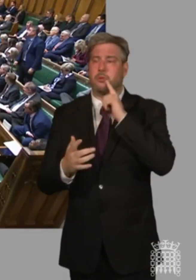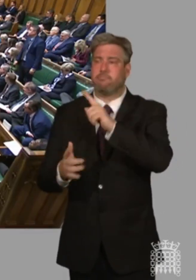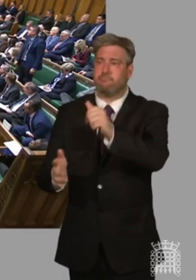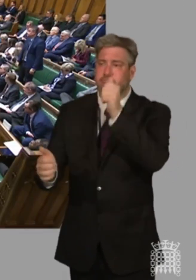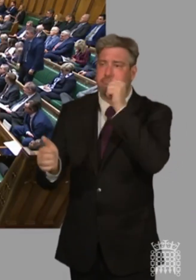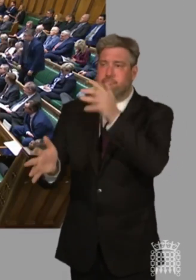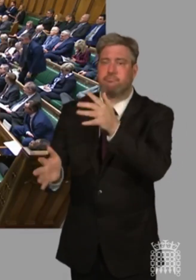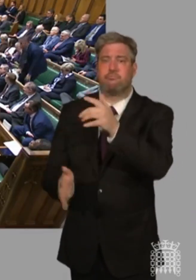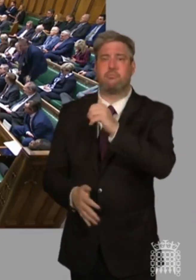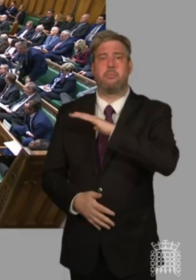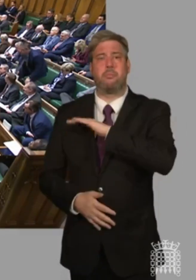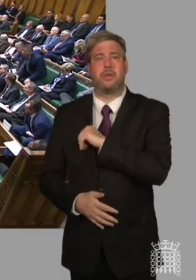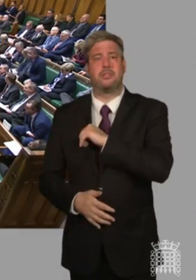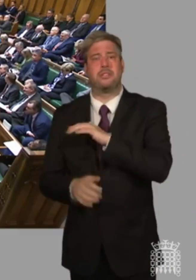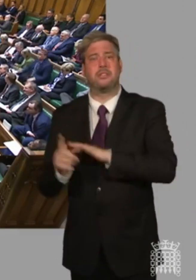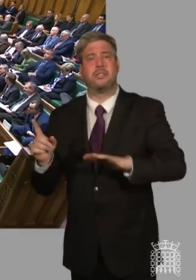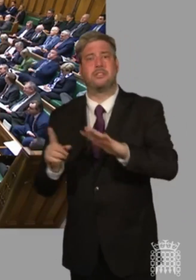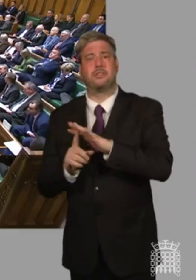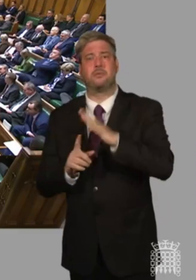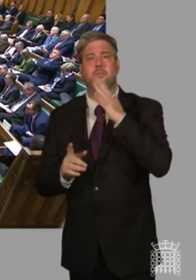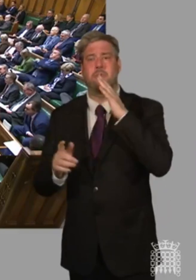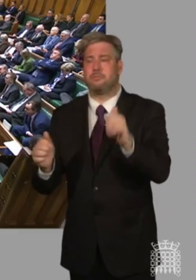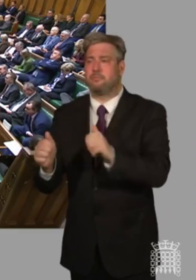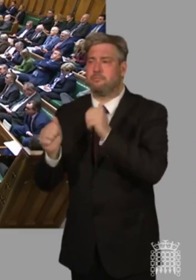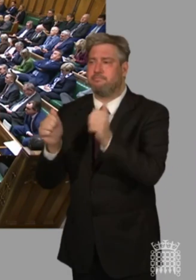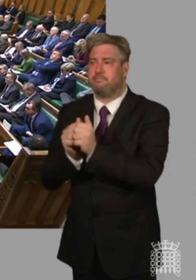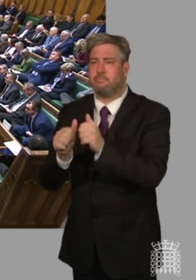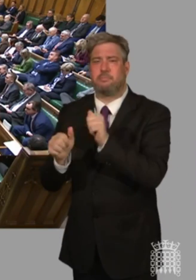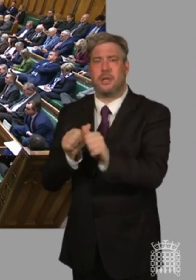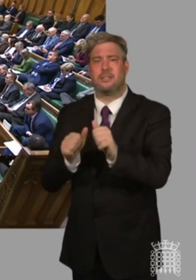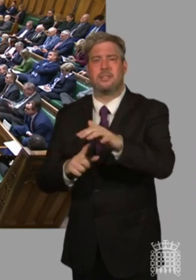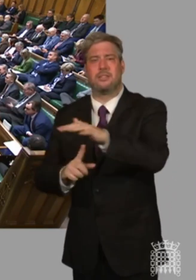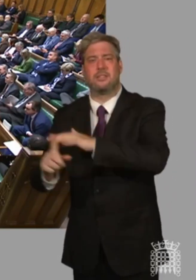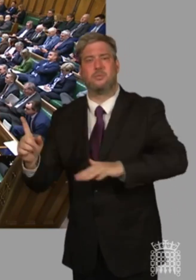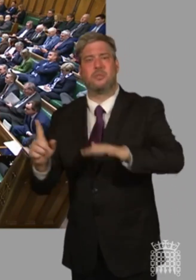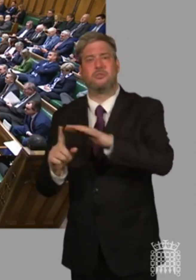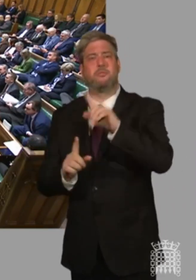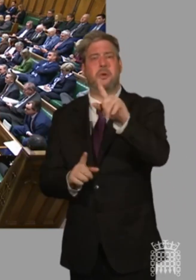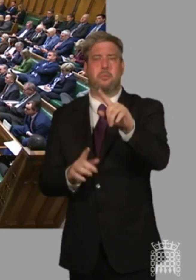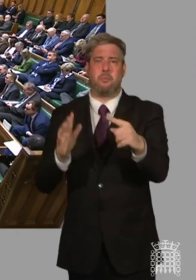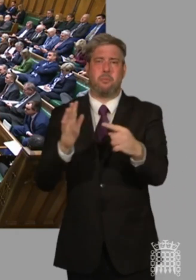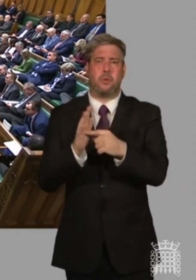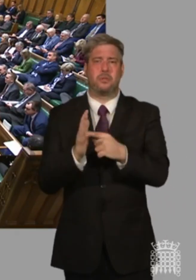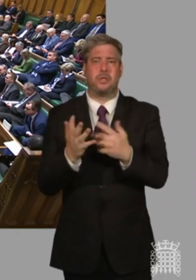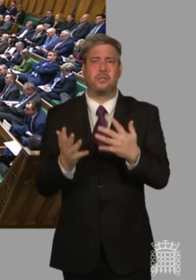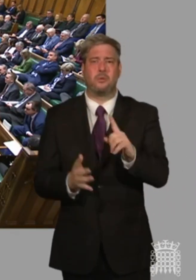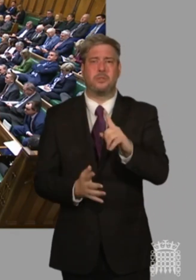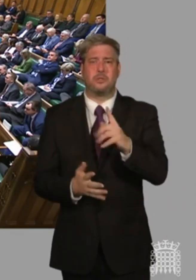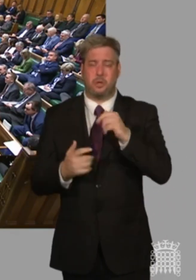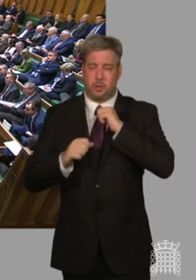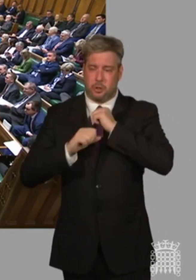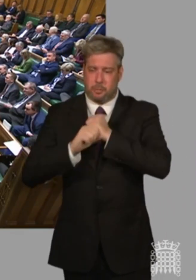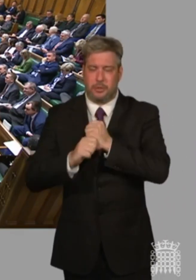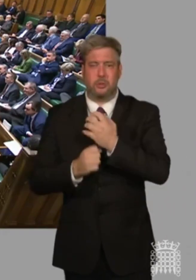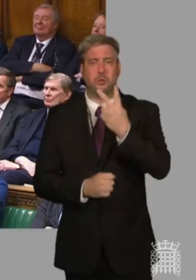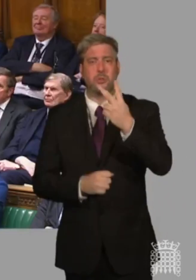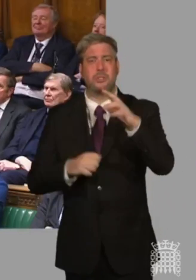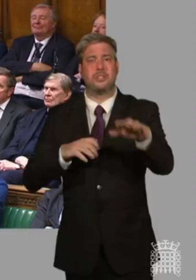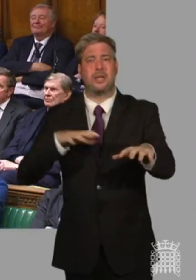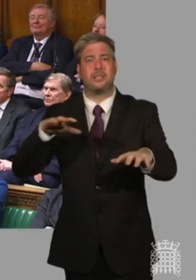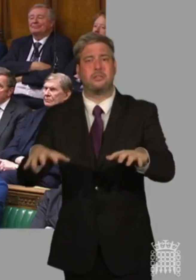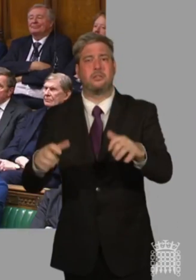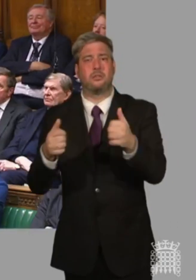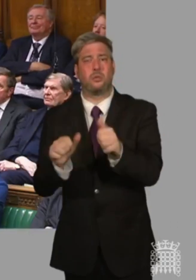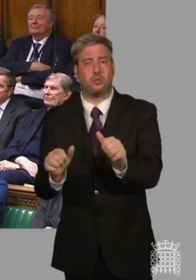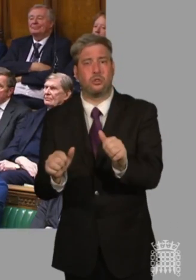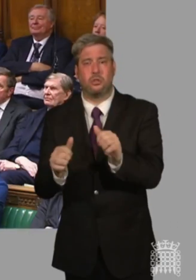Thank you, Mr. Speaker. People in Northampton South are desperately short of NHS dental provision. Indeed, in Duston